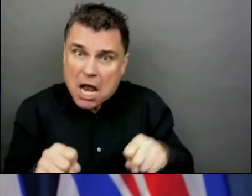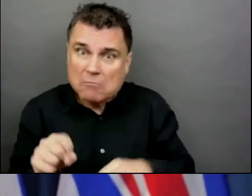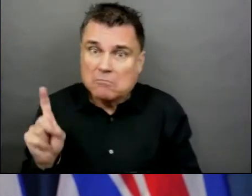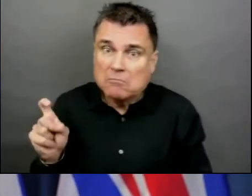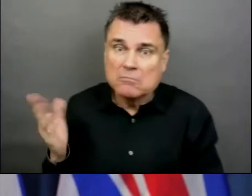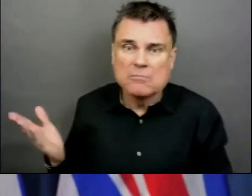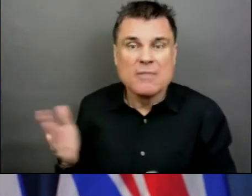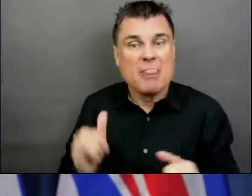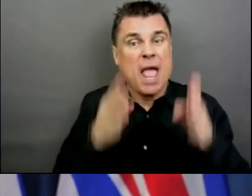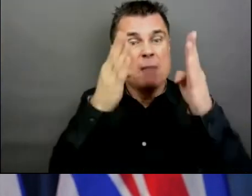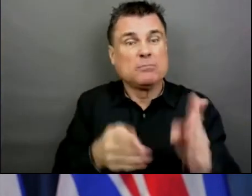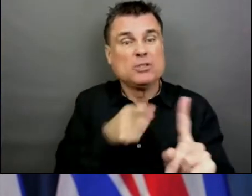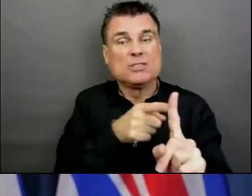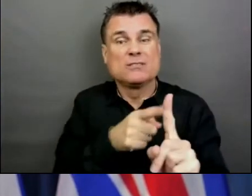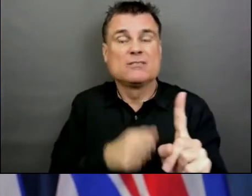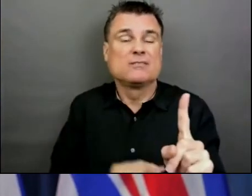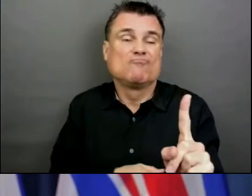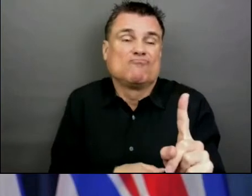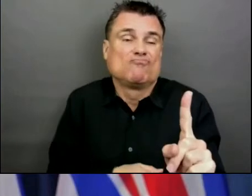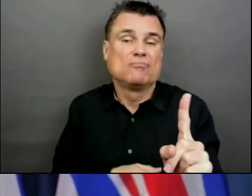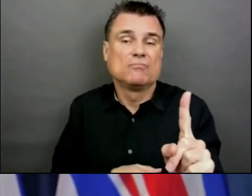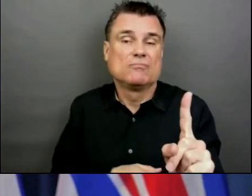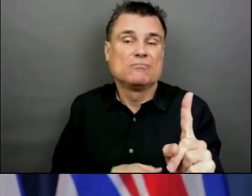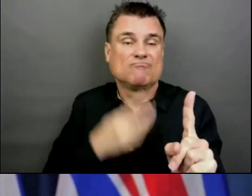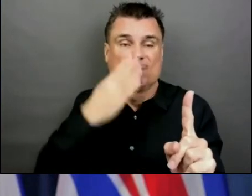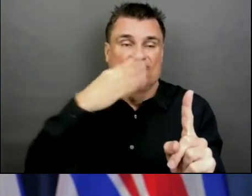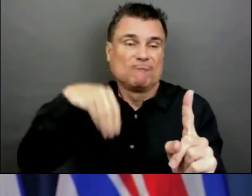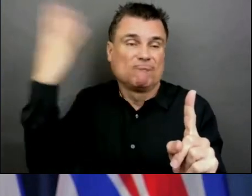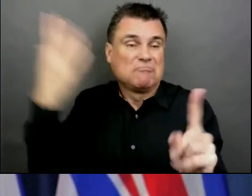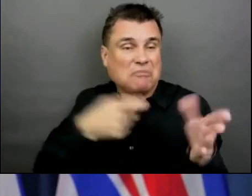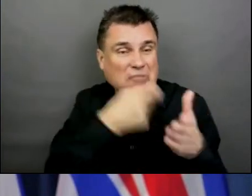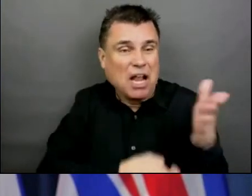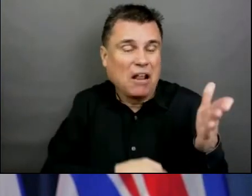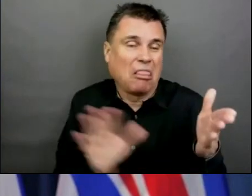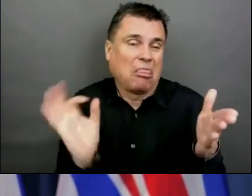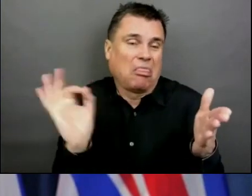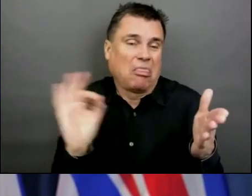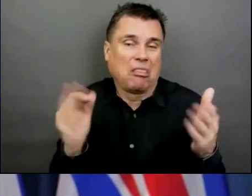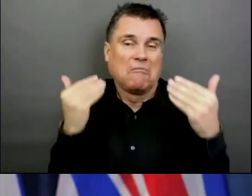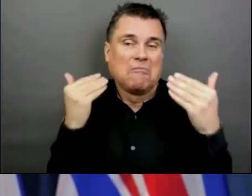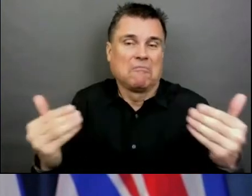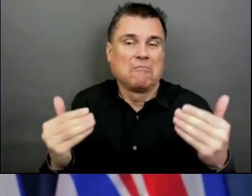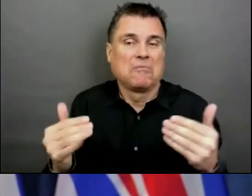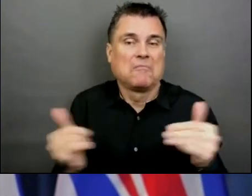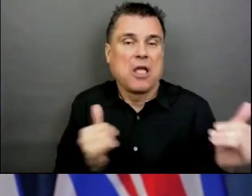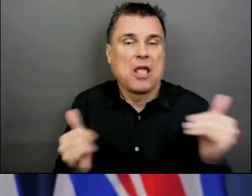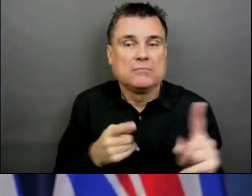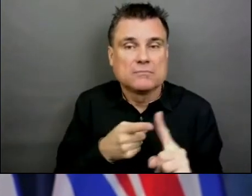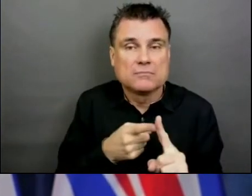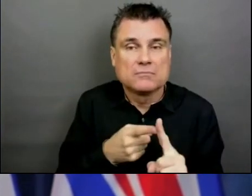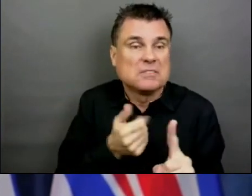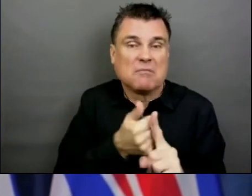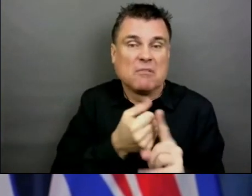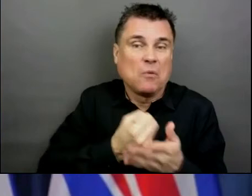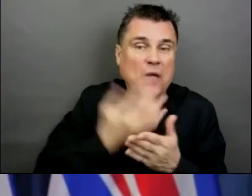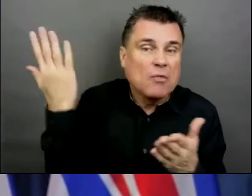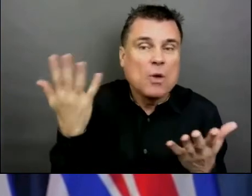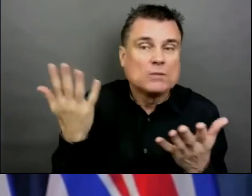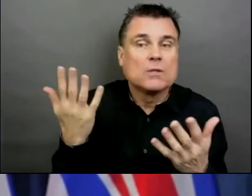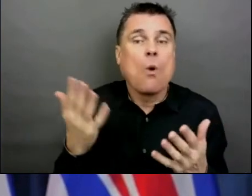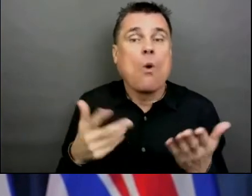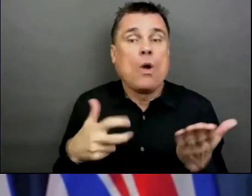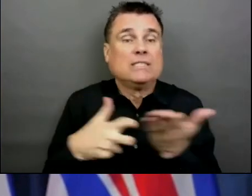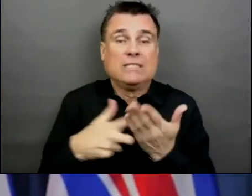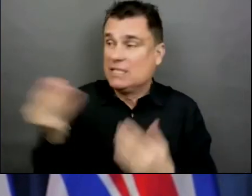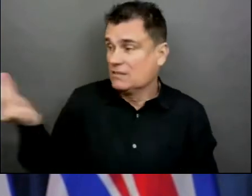this individual either has a lot of money or is charging people to come to these parties and is in essence writing it off when